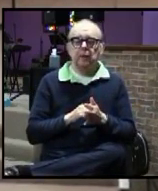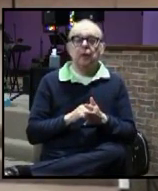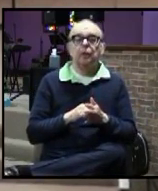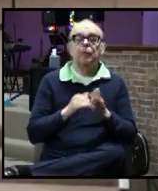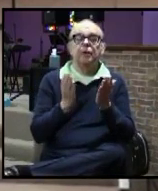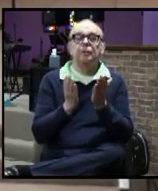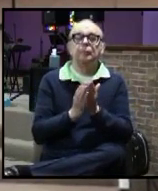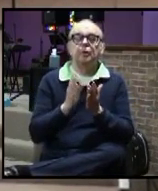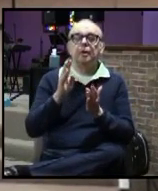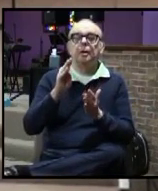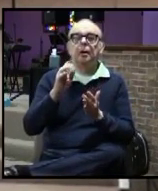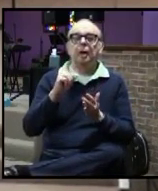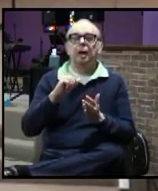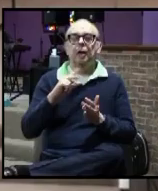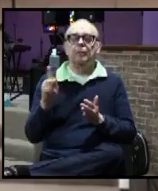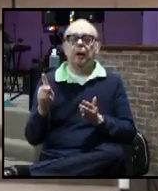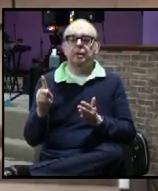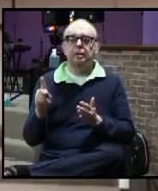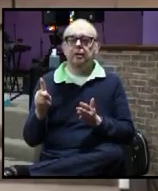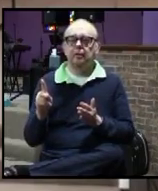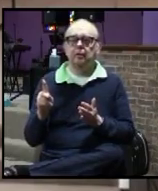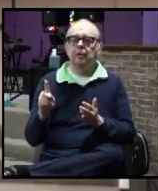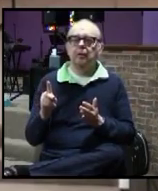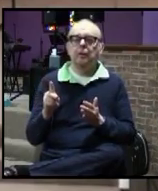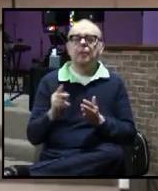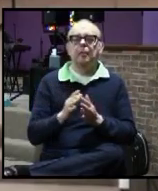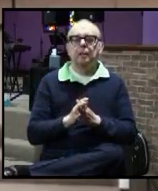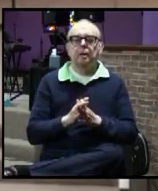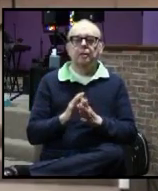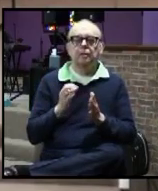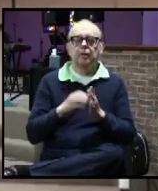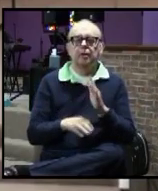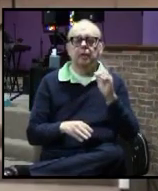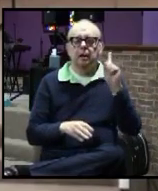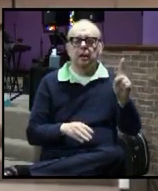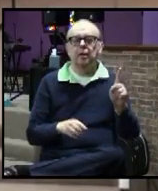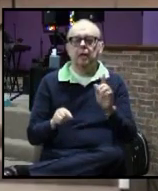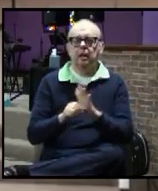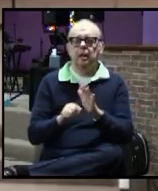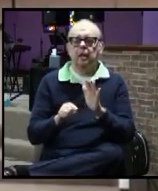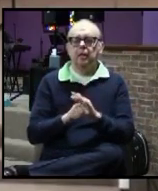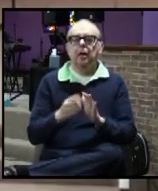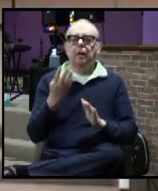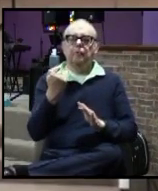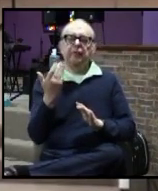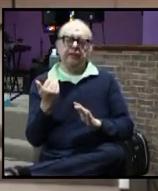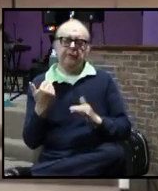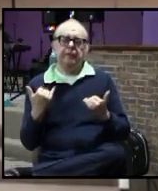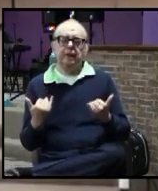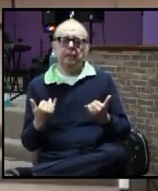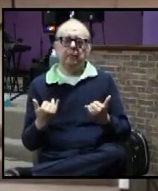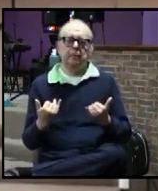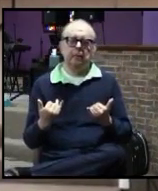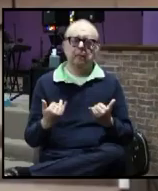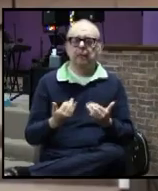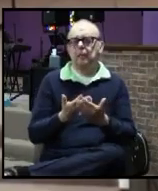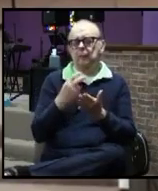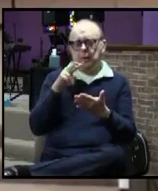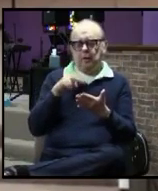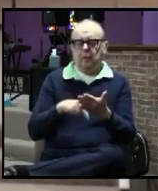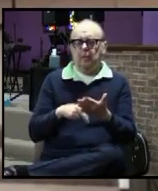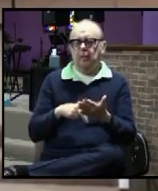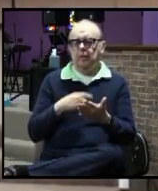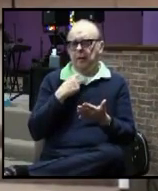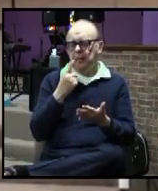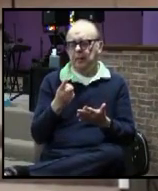the book of Mark. Turn to the gospel of Mark if you have your Bibles. Mark chapter 1, we're going to be in verses 14 and 15 today. And before I read